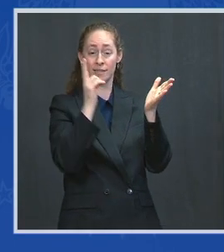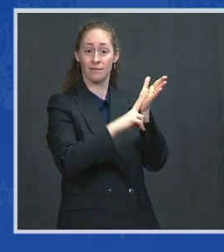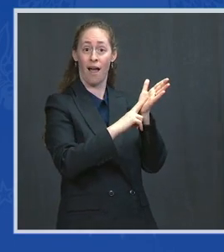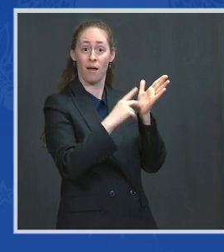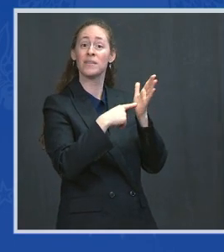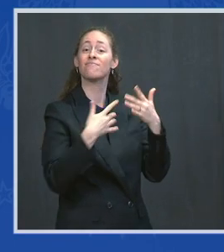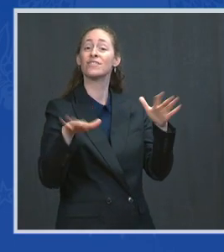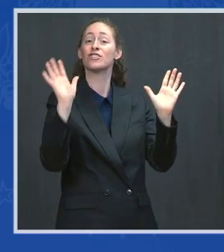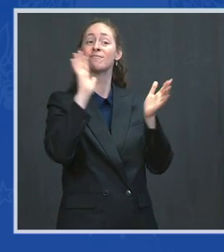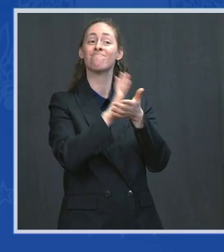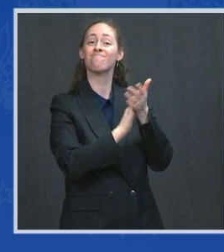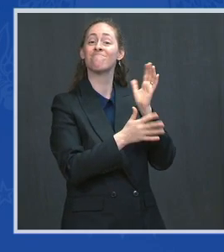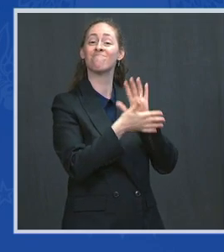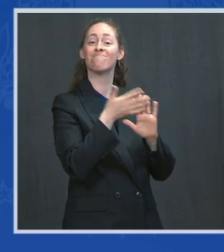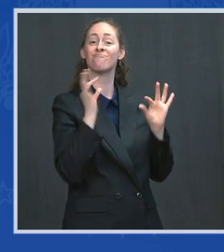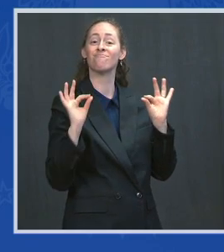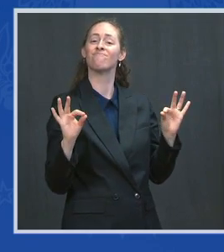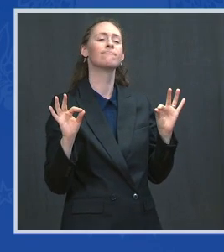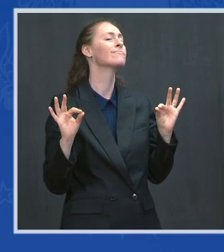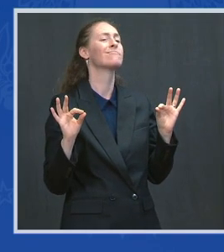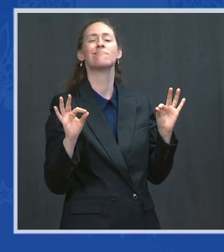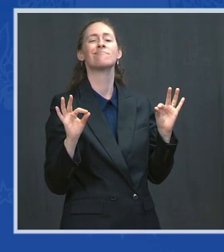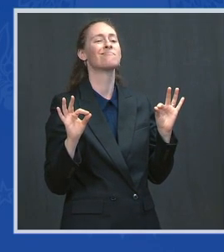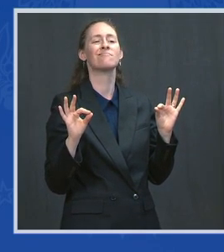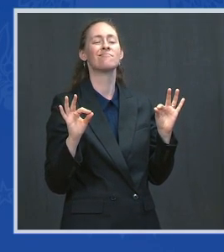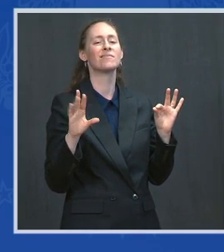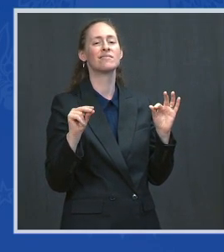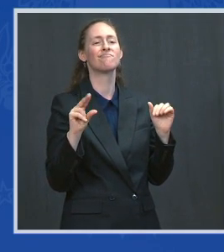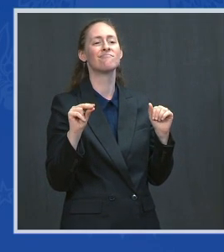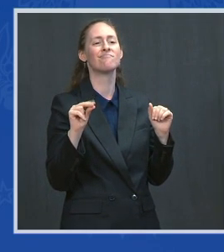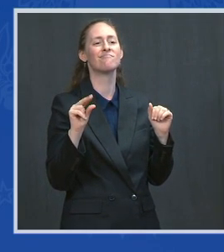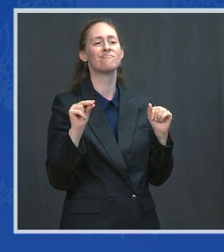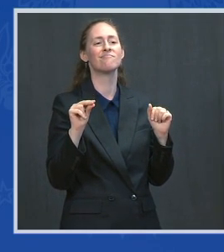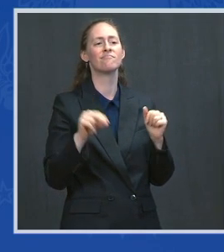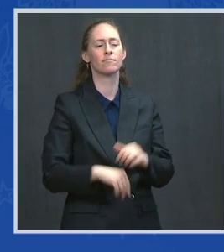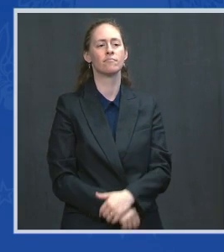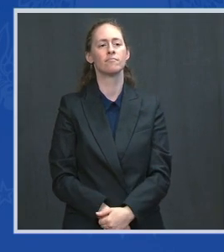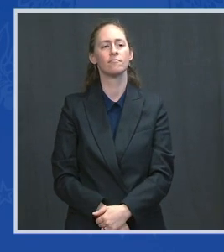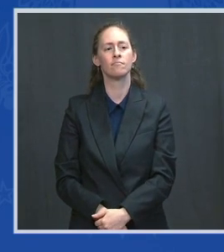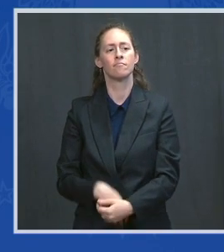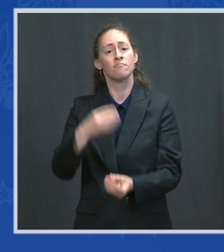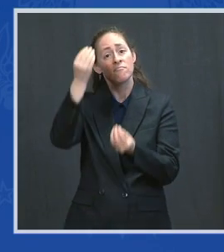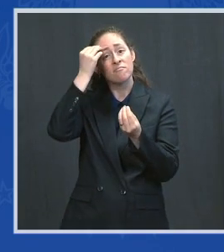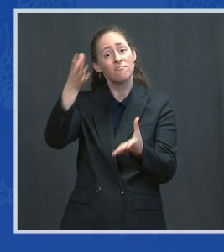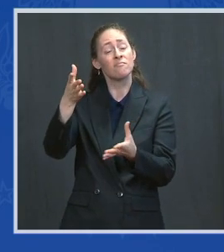Racism exists in America. Xenophobia exists in America.